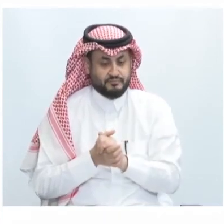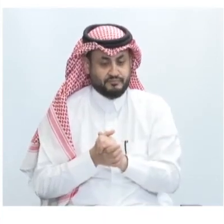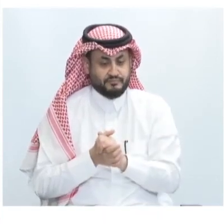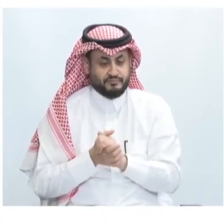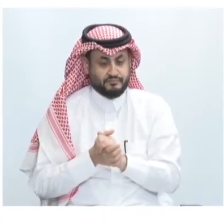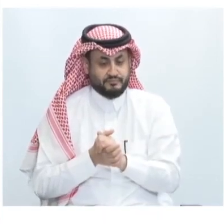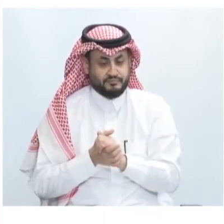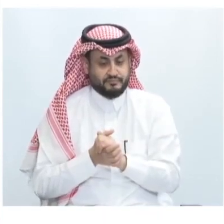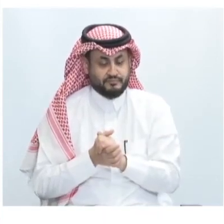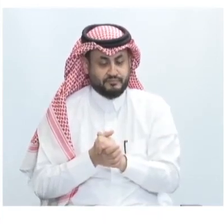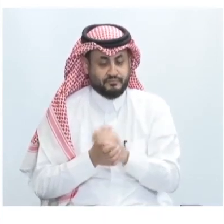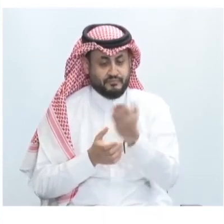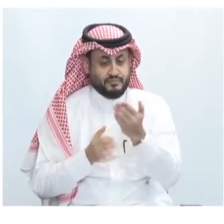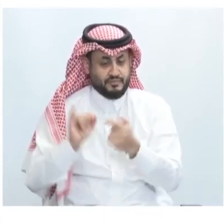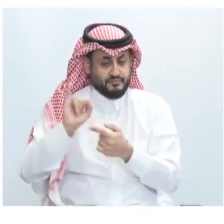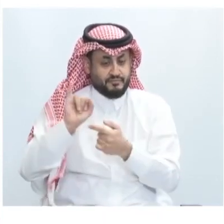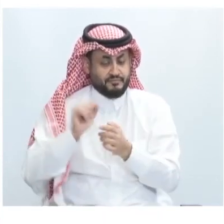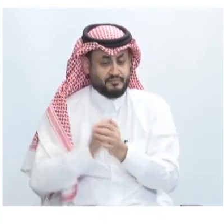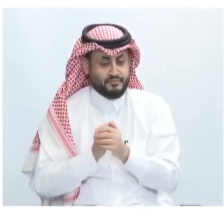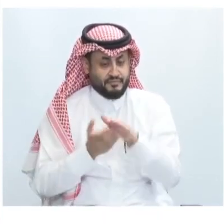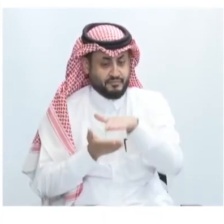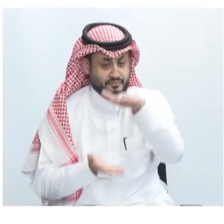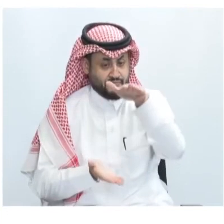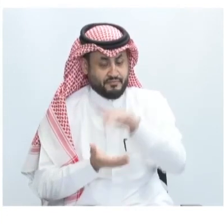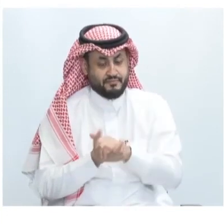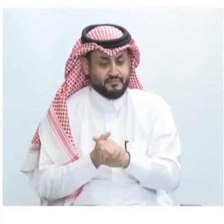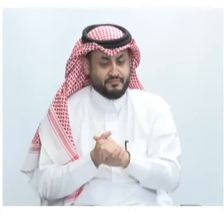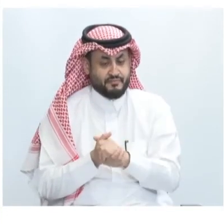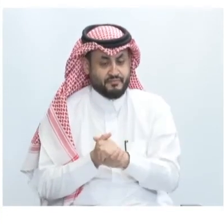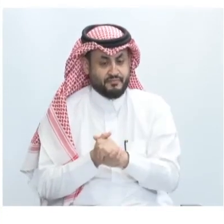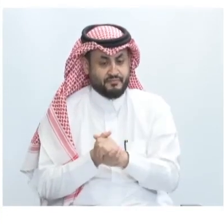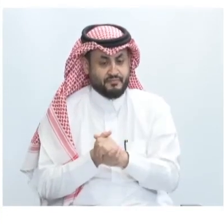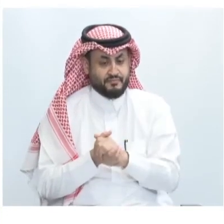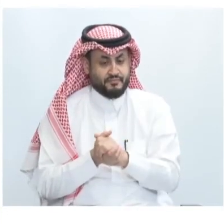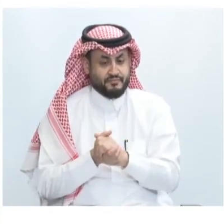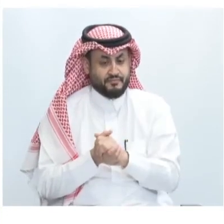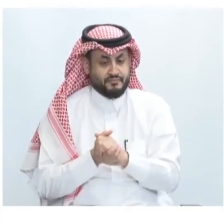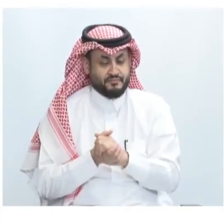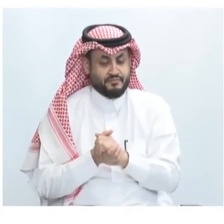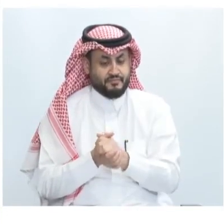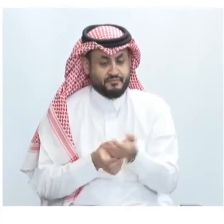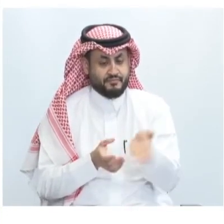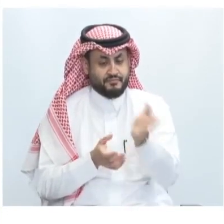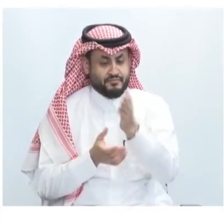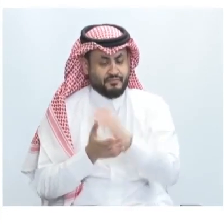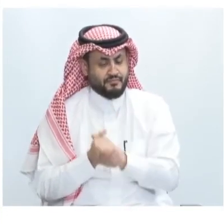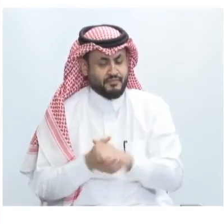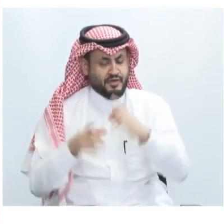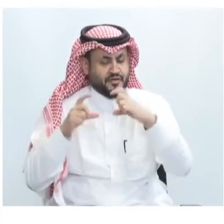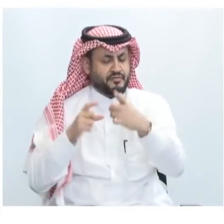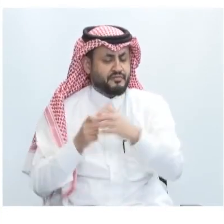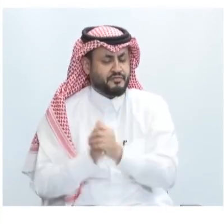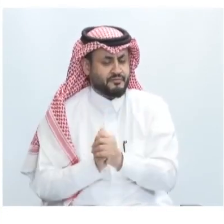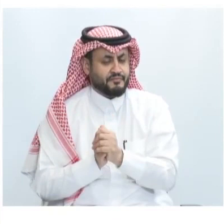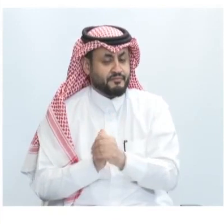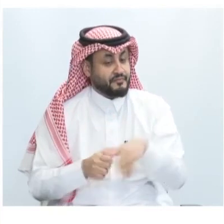so this is the letter I in capital form. Okay. After the letter I, we have the last